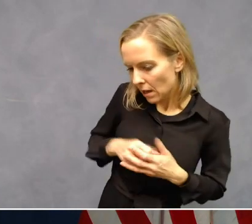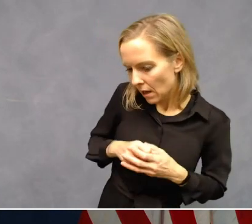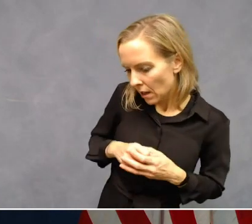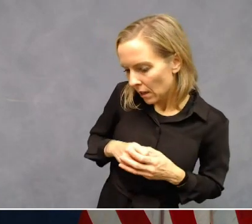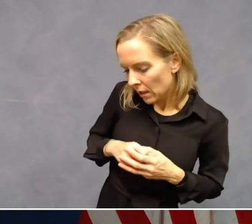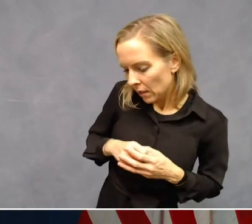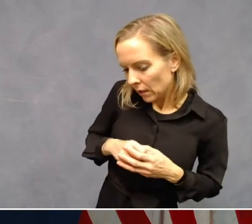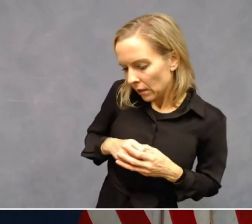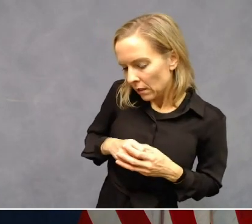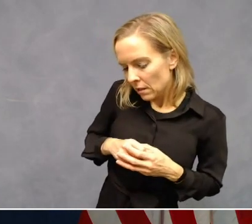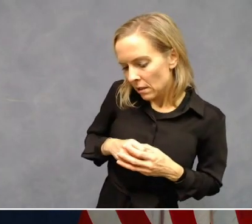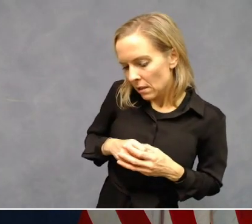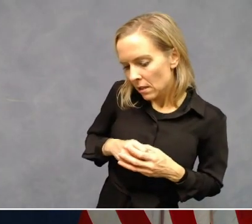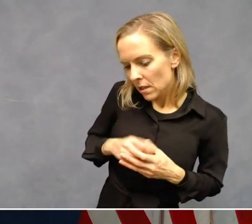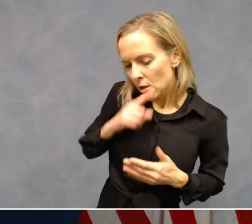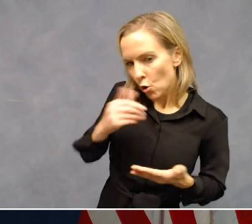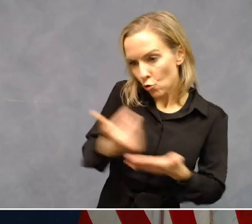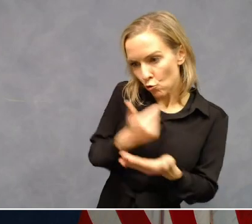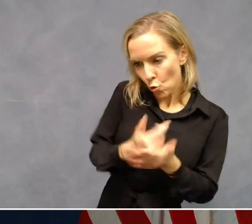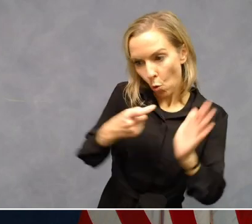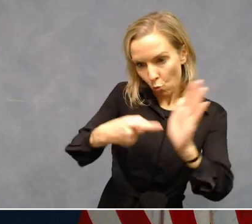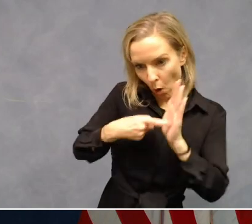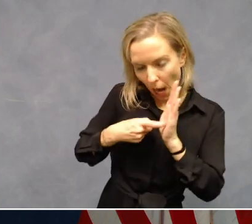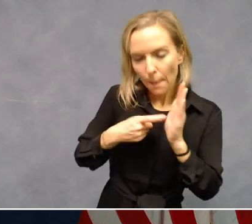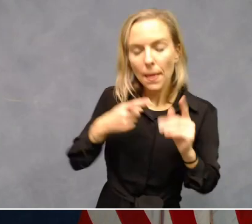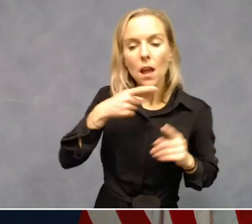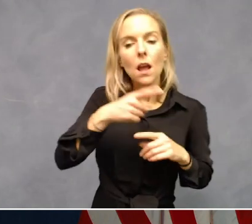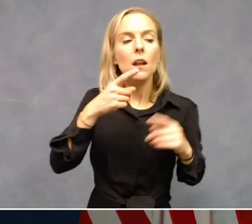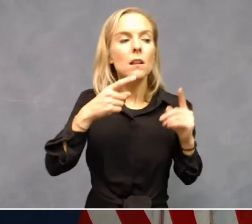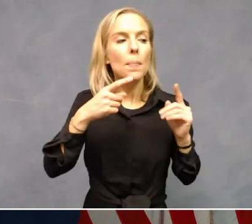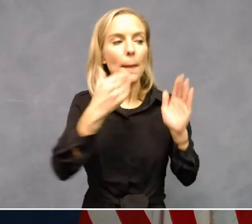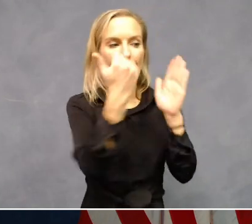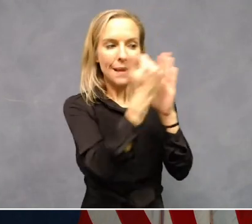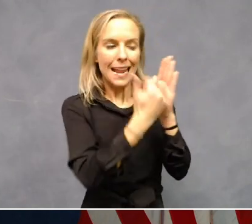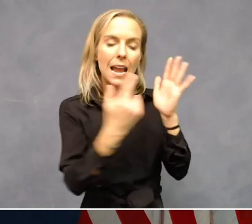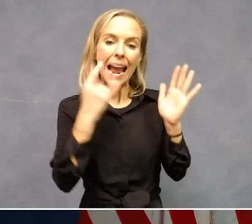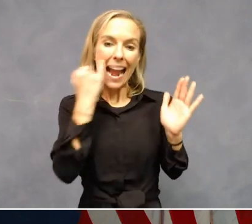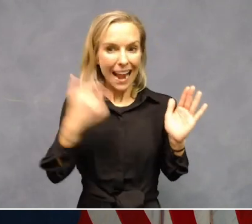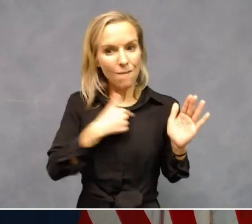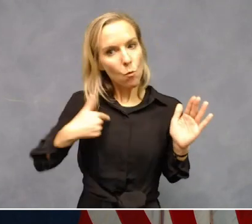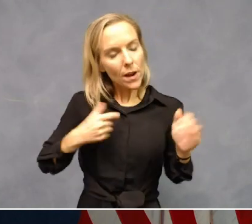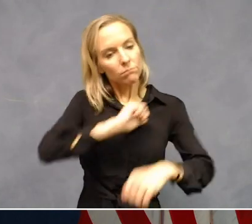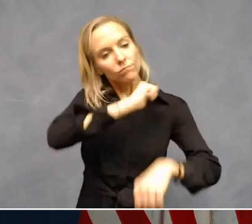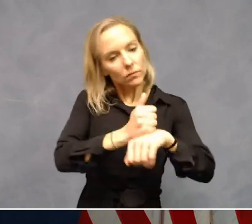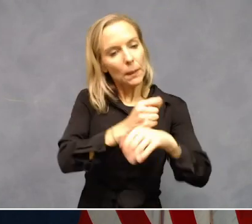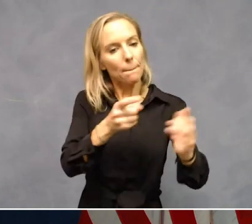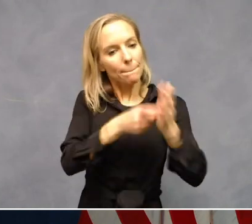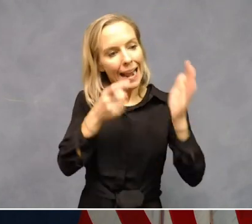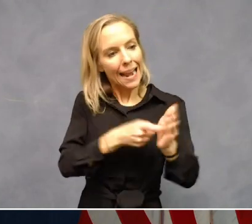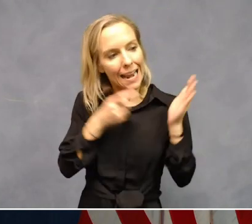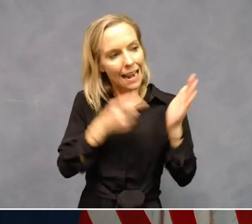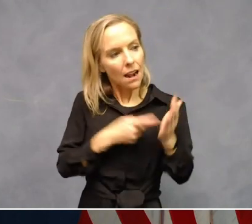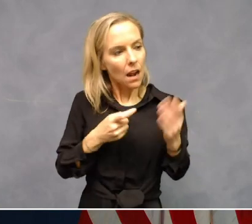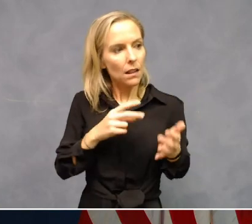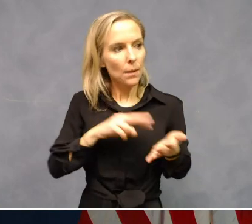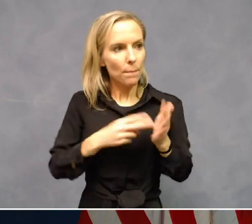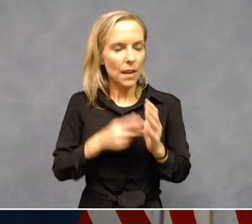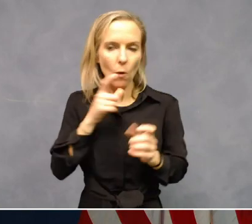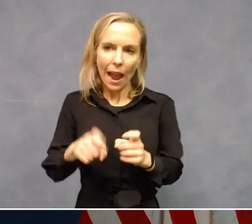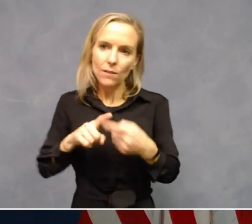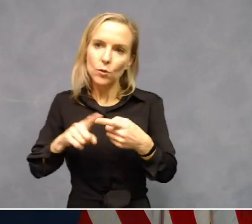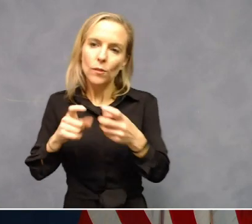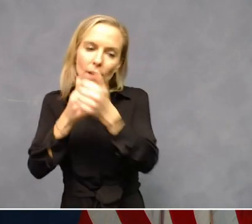Wouldn't, in some cases, mandates or closures where appropriate sort of take non-compliance off the table? So the question